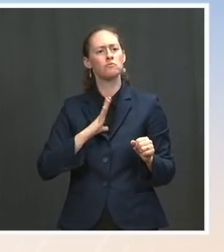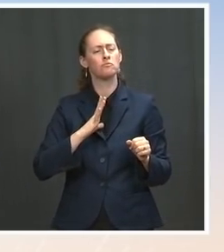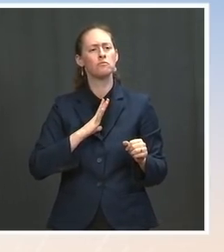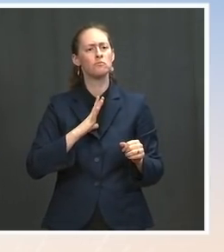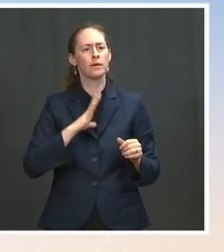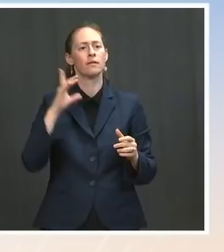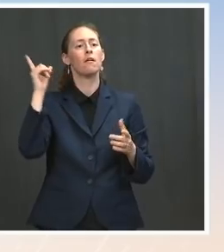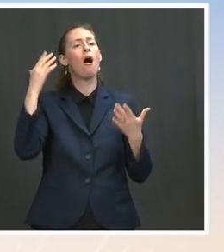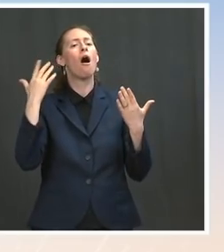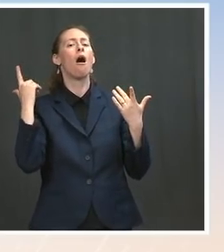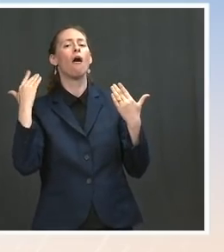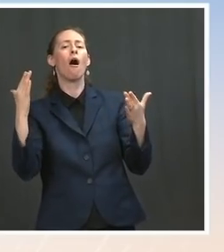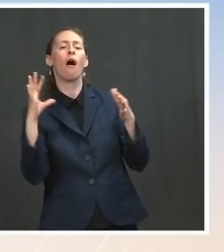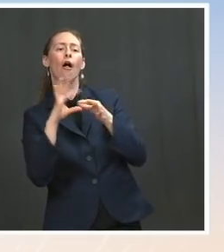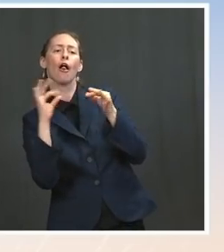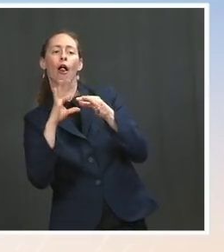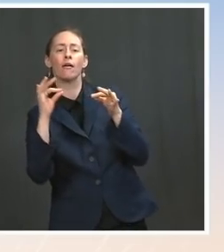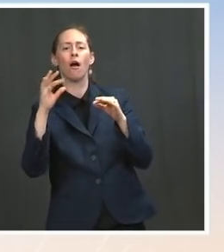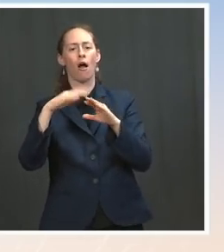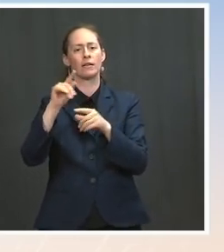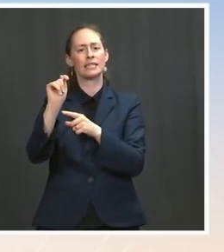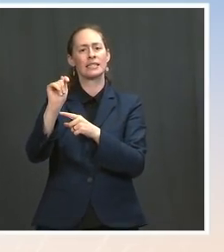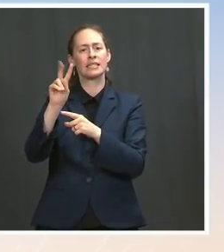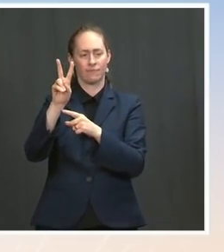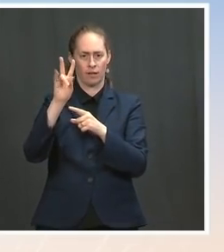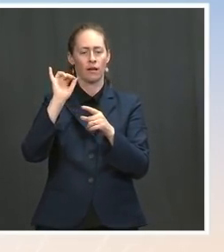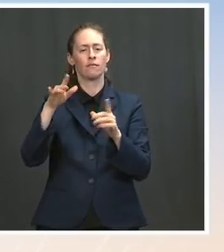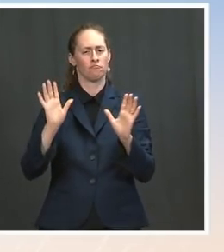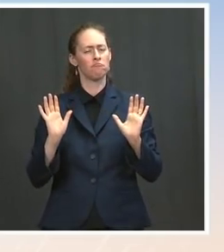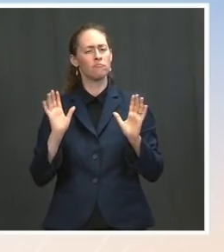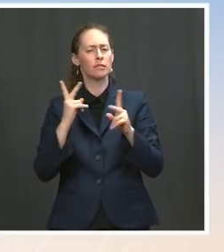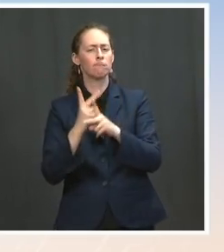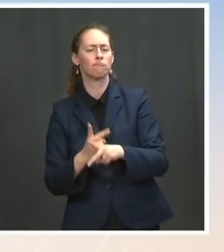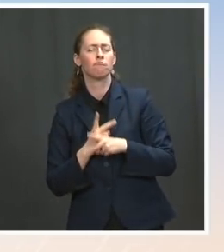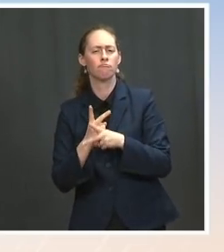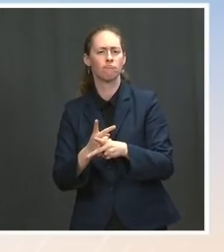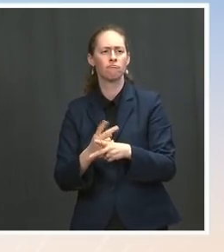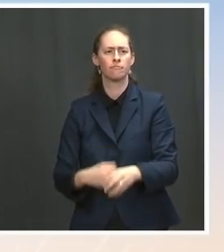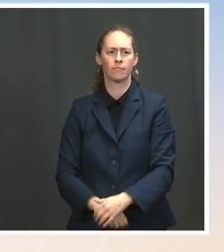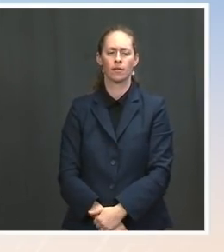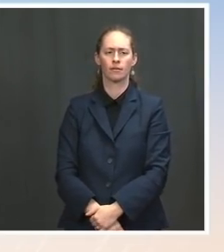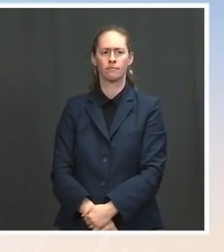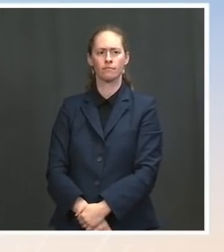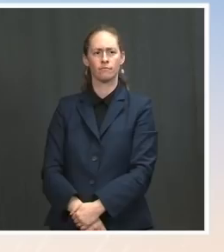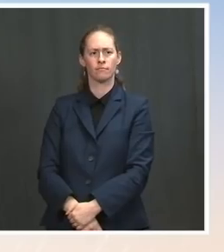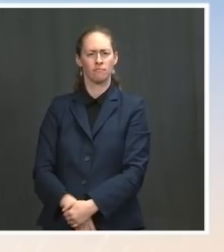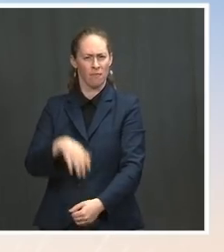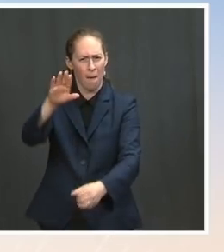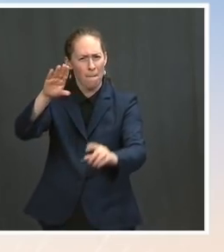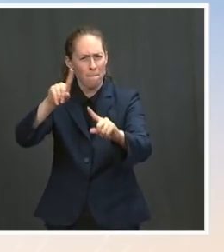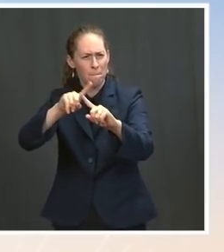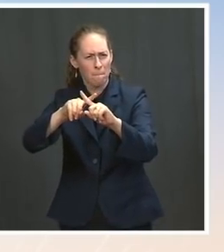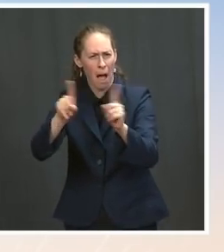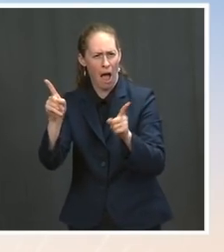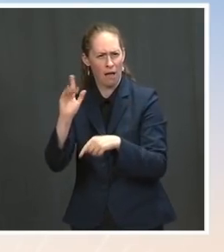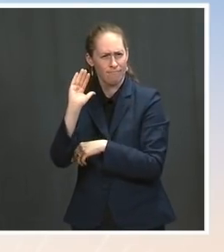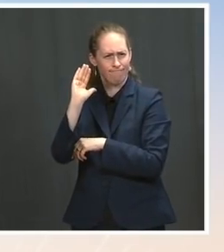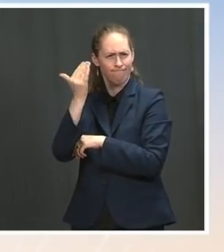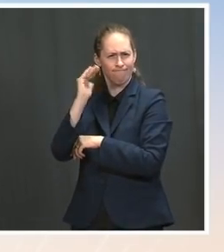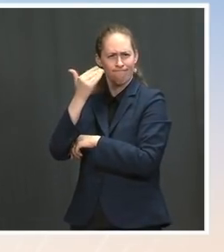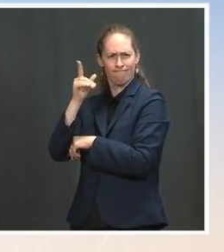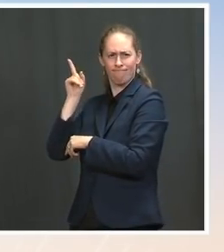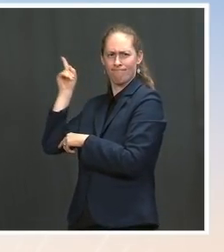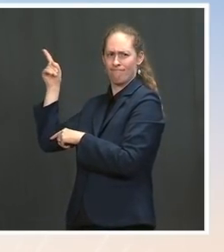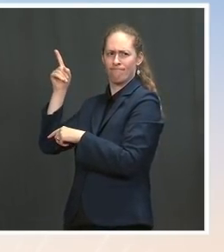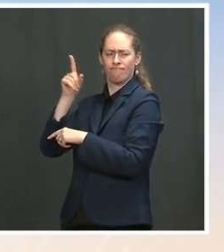TV punditry. Well, it did seem to suggest that he is in favor of filibuster reform and wants to see that move. So why hasn't he